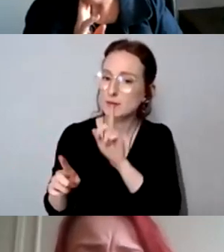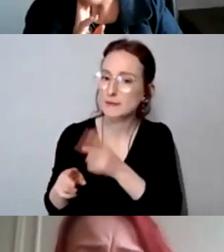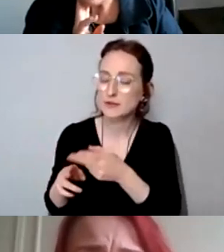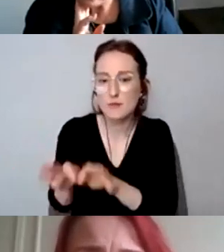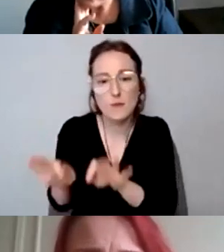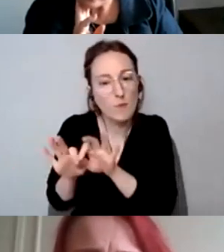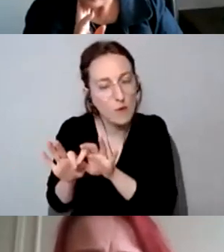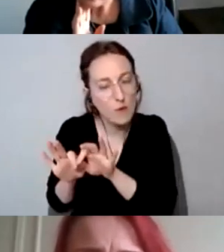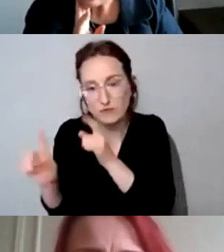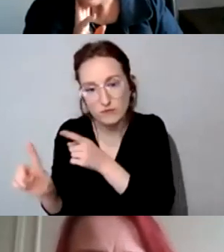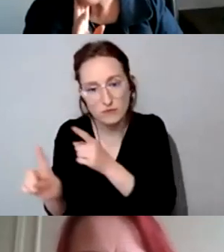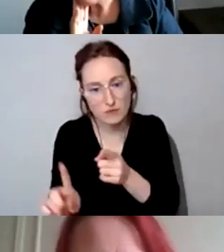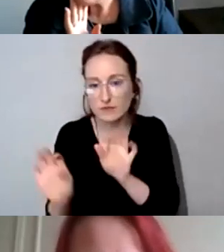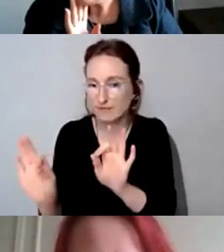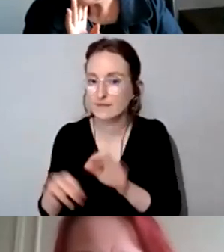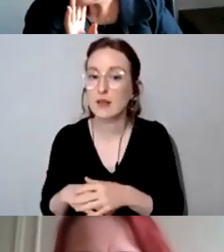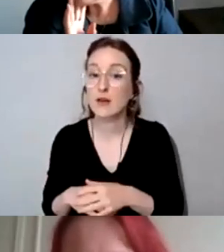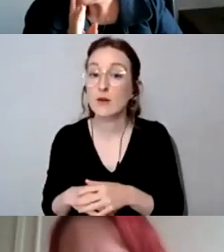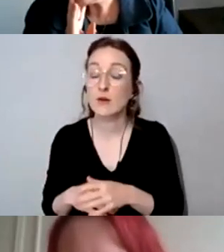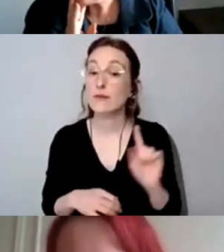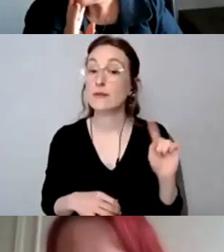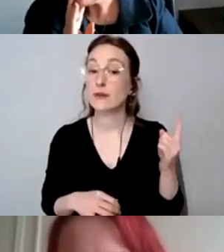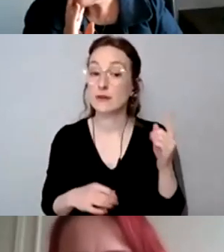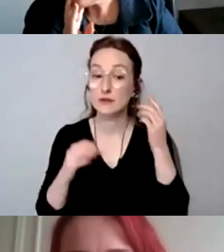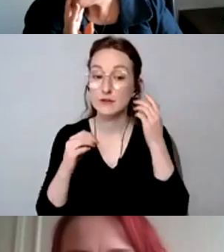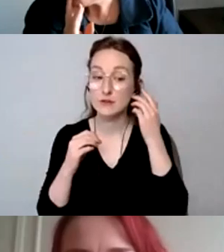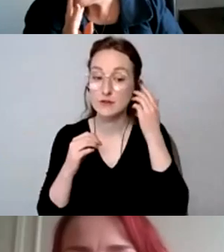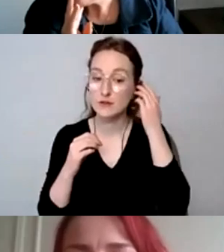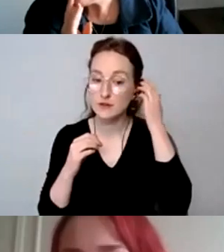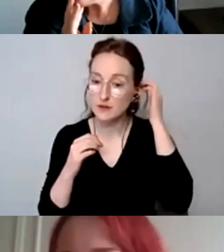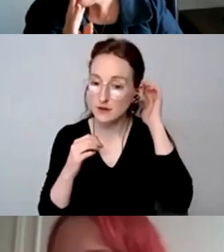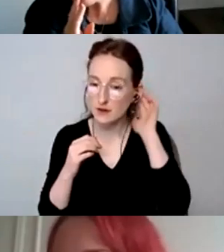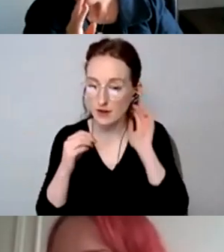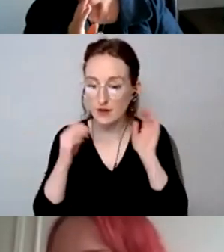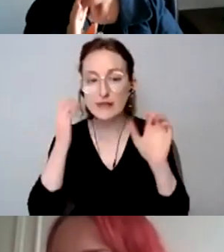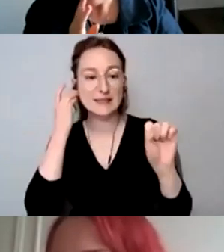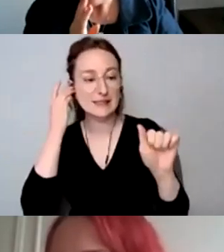first of all, the fact that as Sveta mentioned that